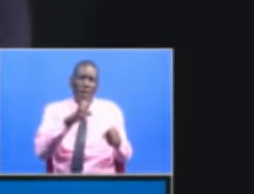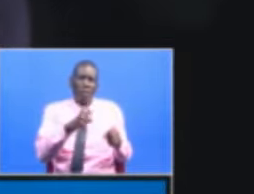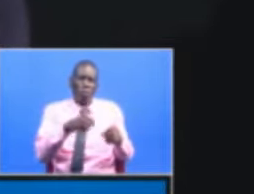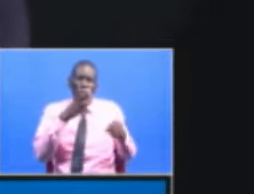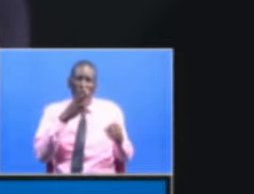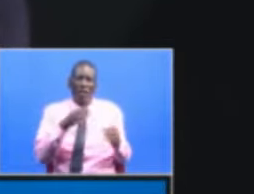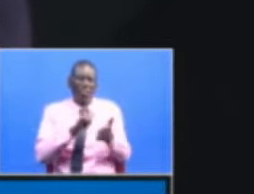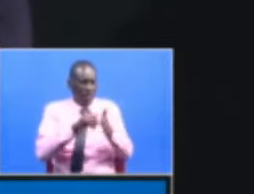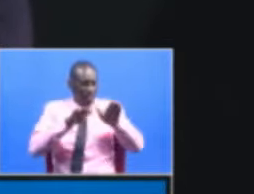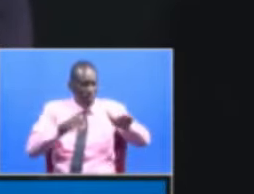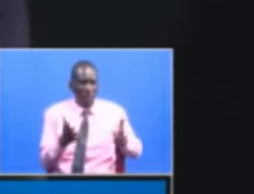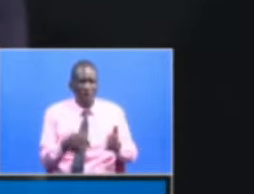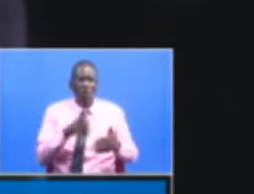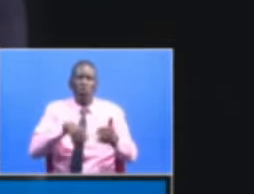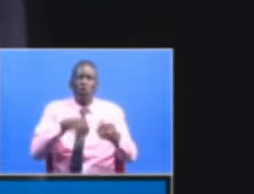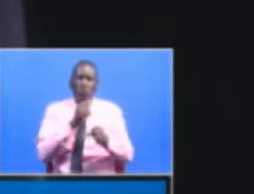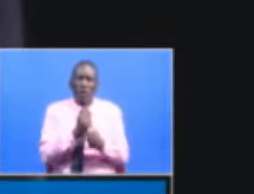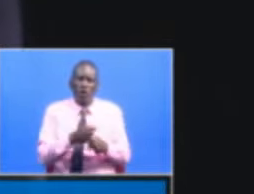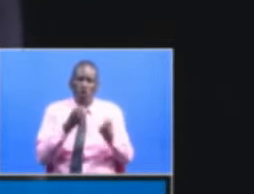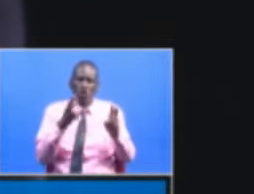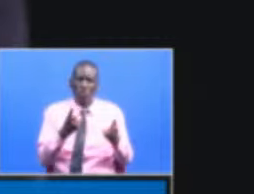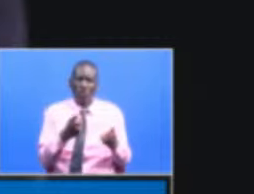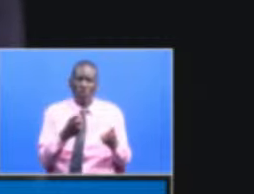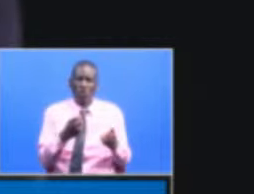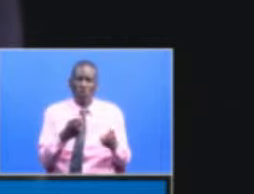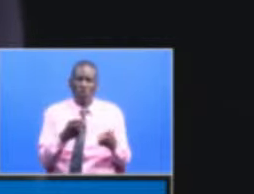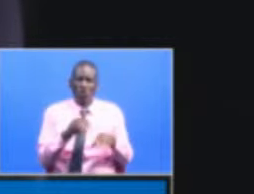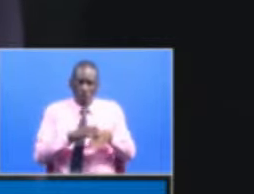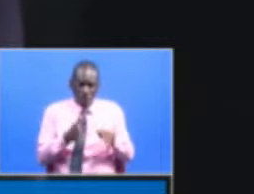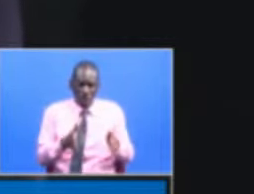we did is that we usually, the Marti Aquifer along the